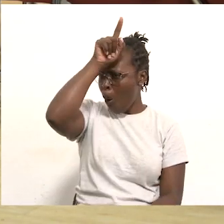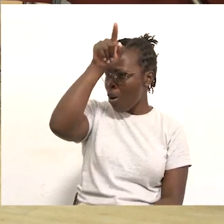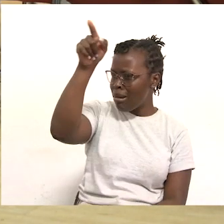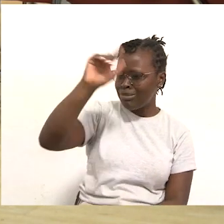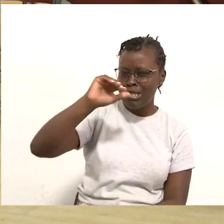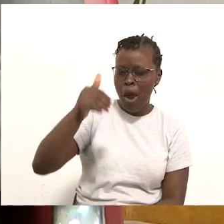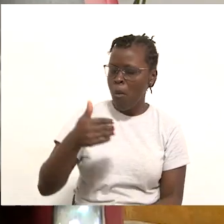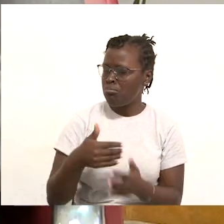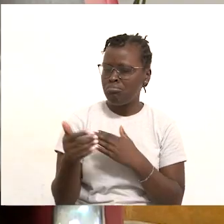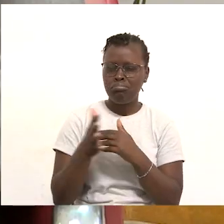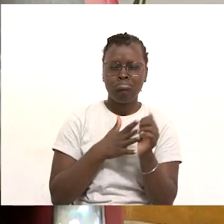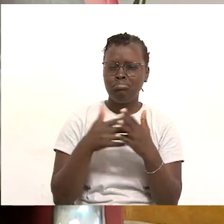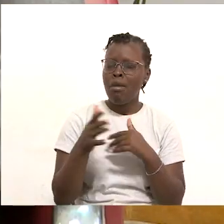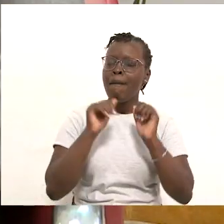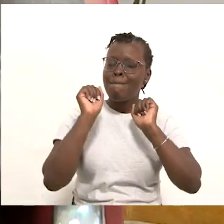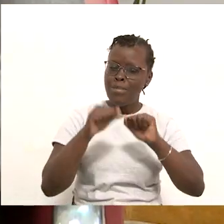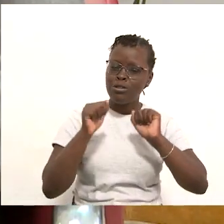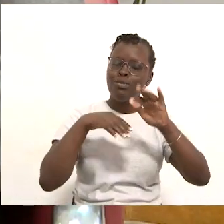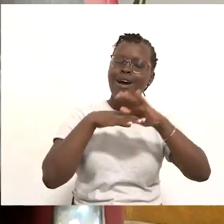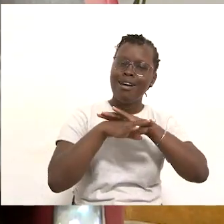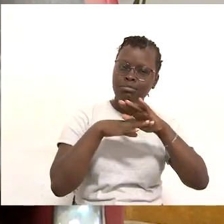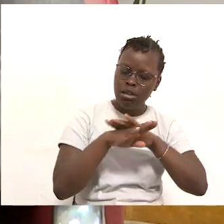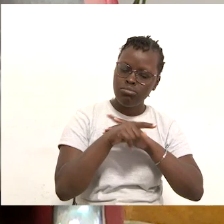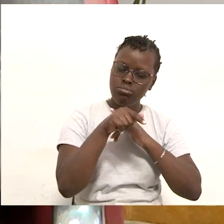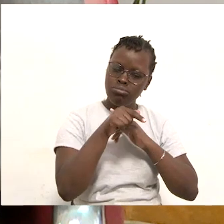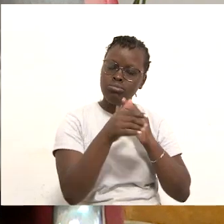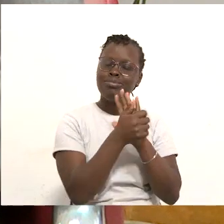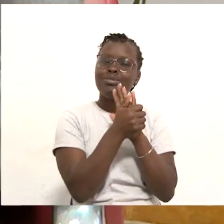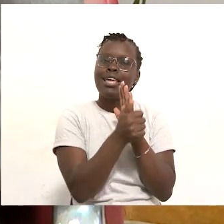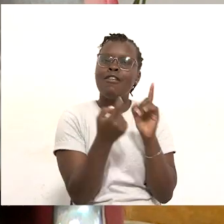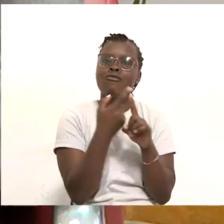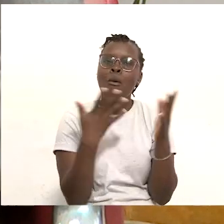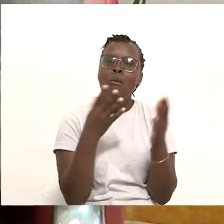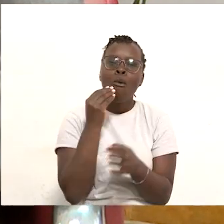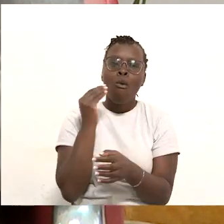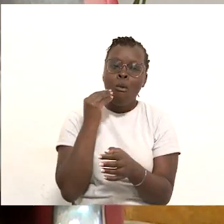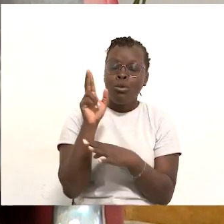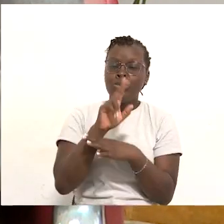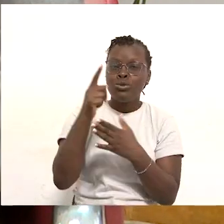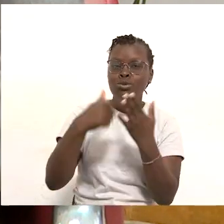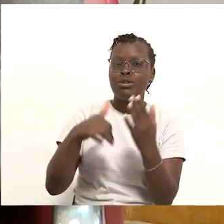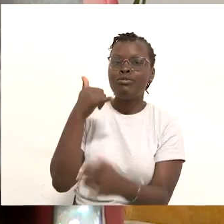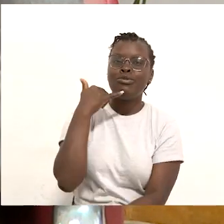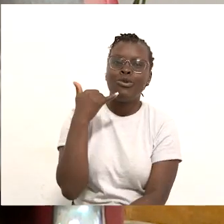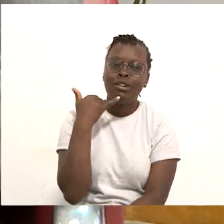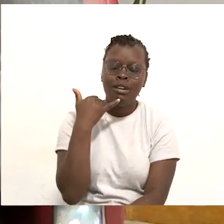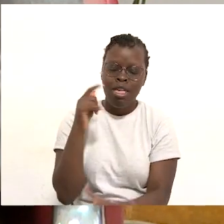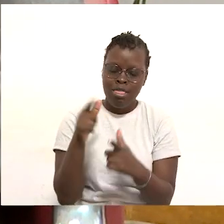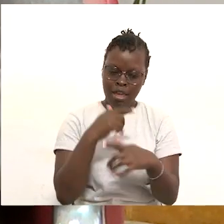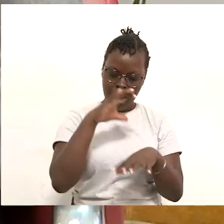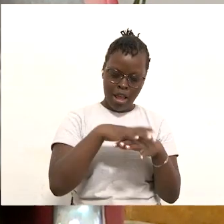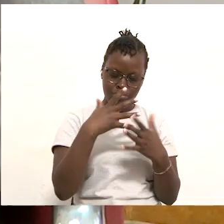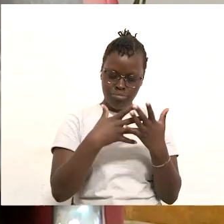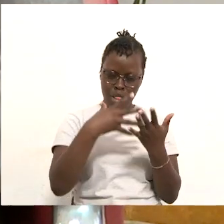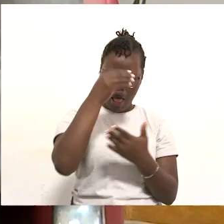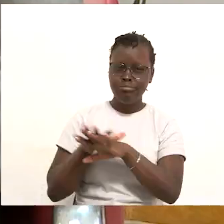or Namanga, they're able to be trained and upskilled from the comfort of a simple mobile phone, and they're able to trickle the skills that they have